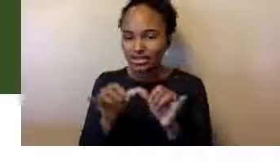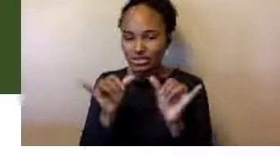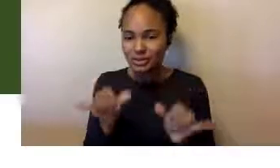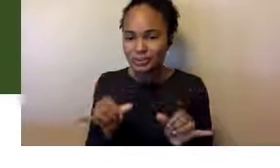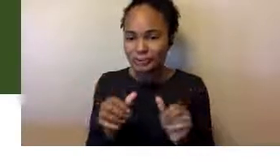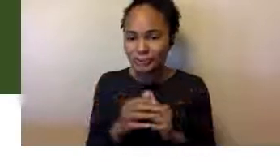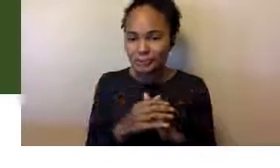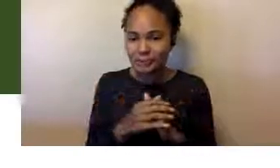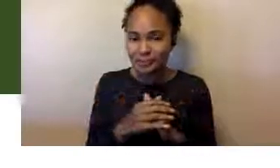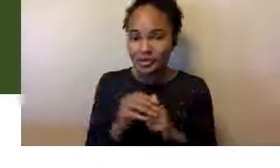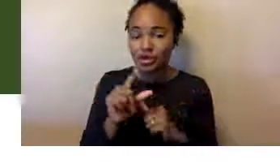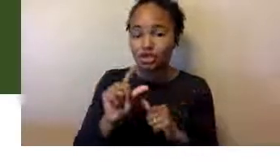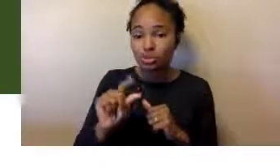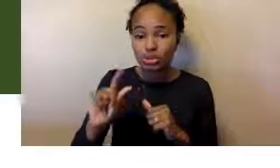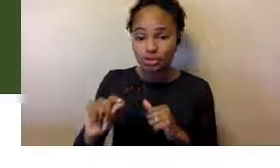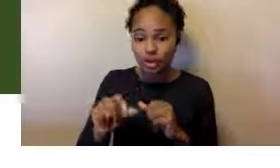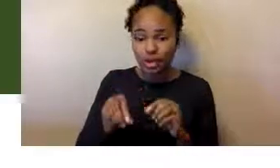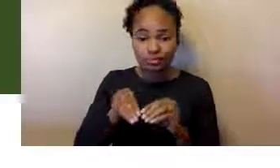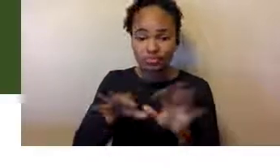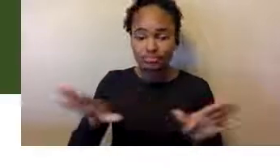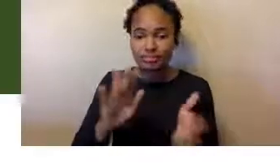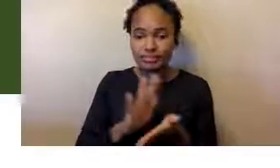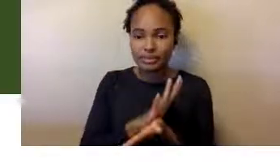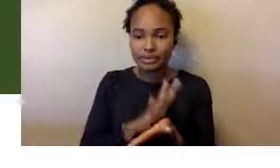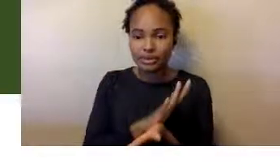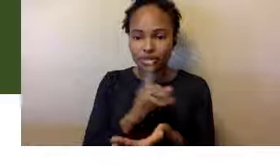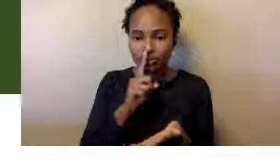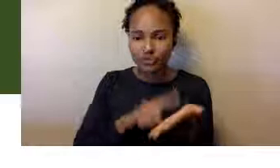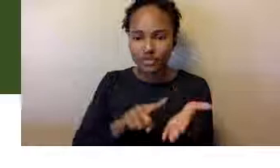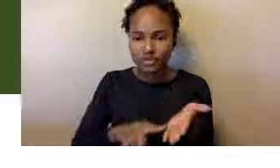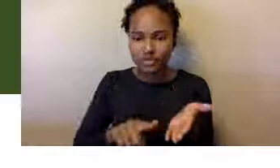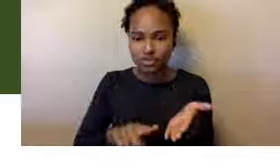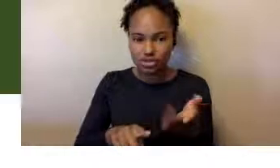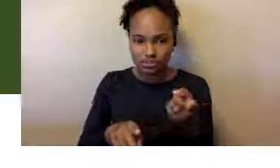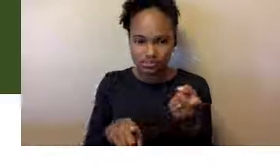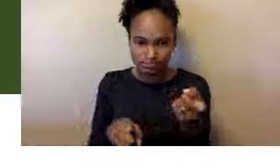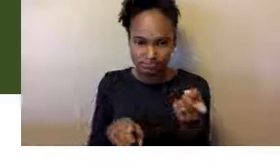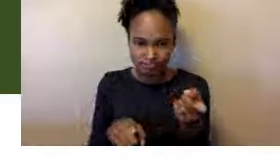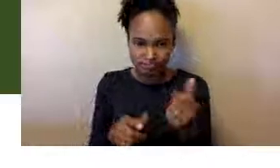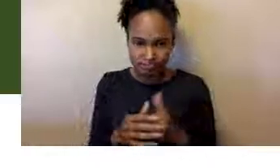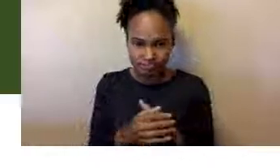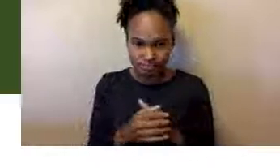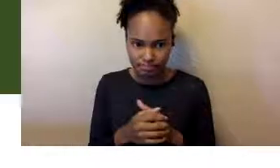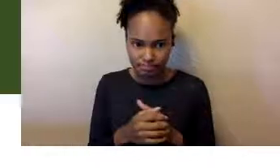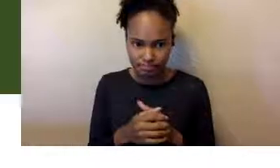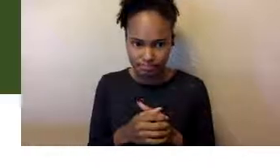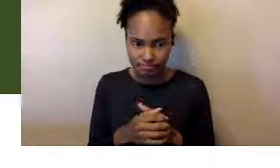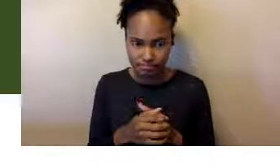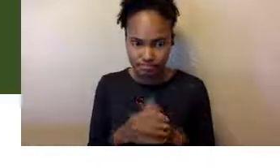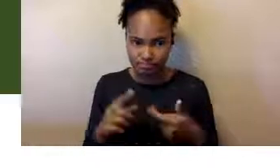in 2020 that came out called Youth Mobile Response Services and Investment